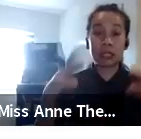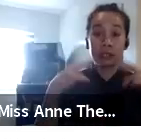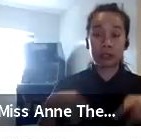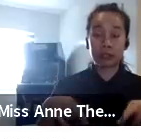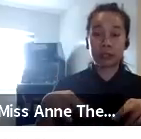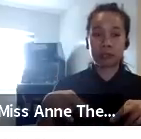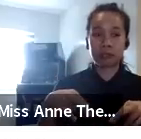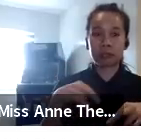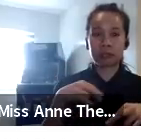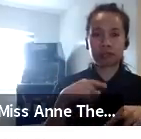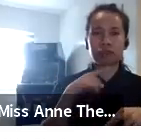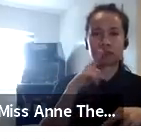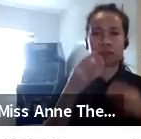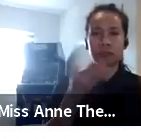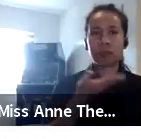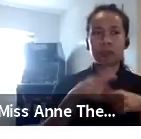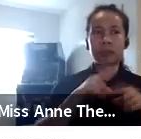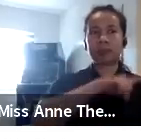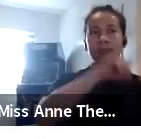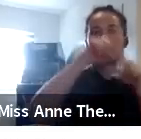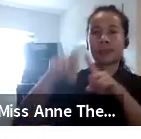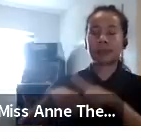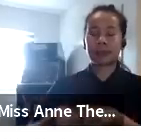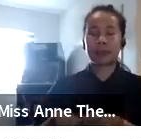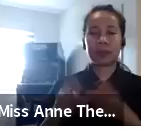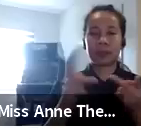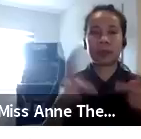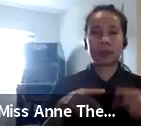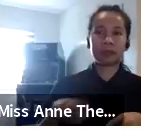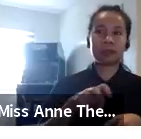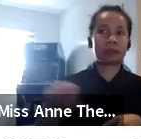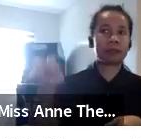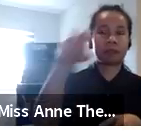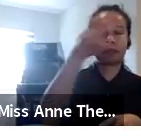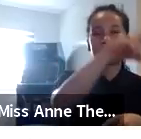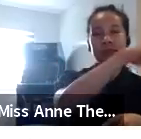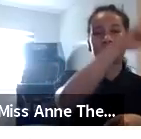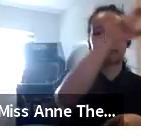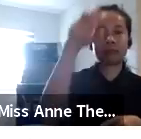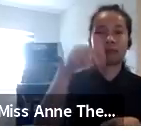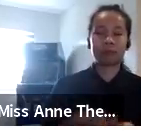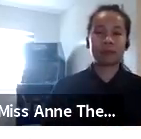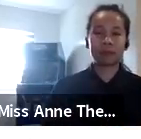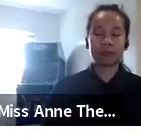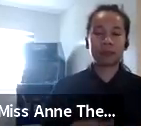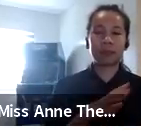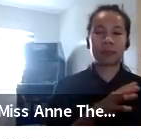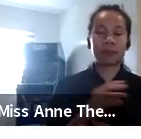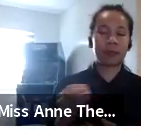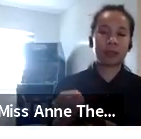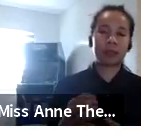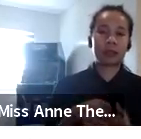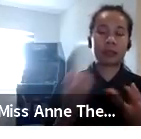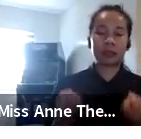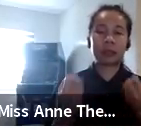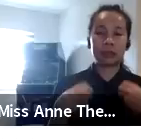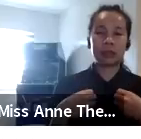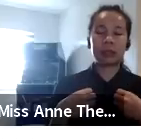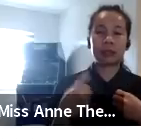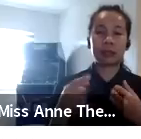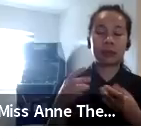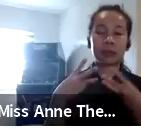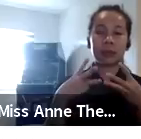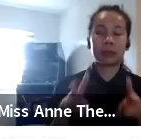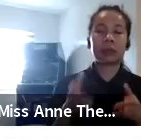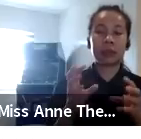to different places. It brought me to different places, and it led